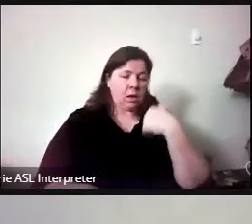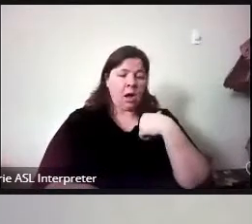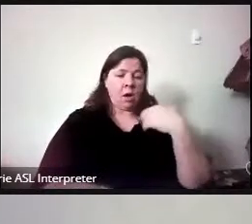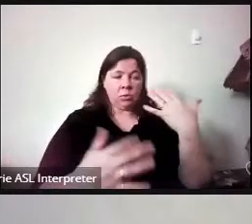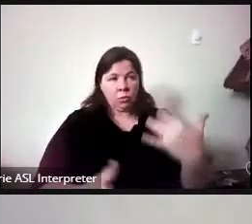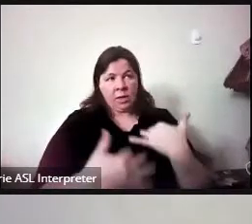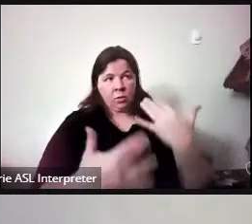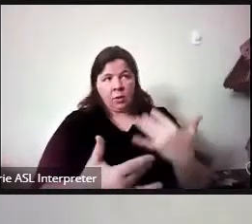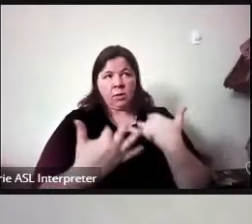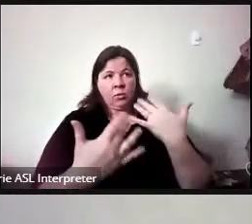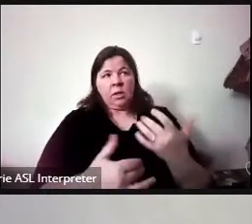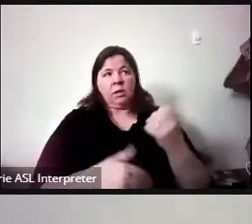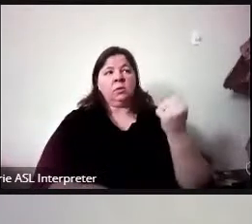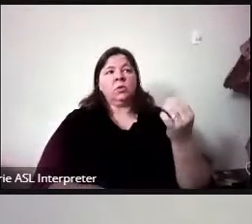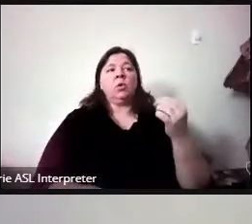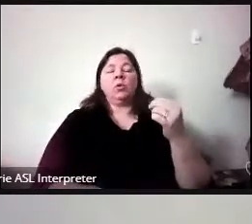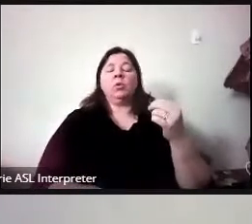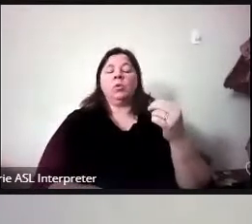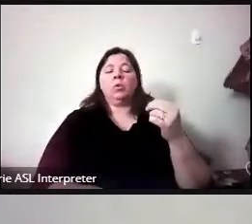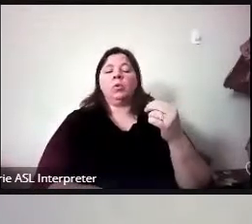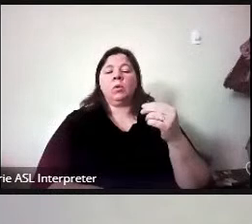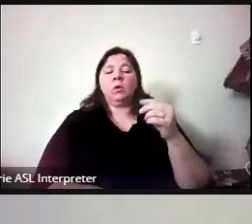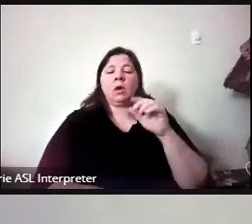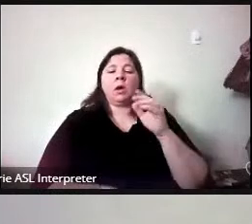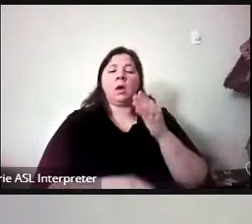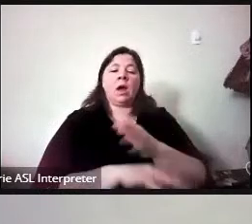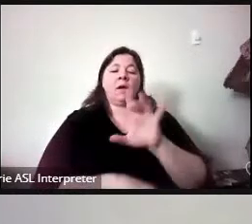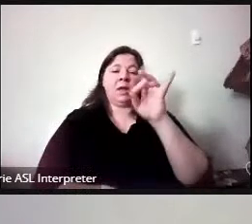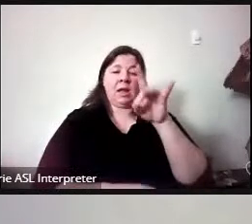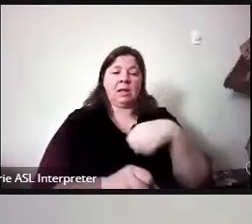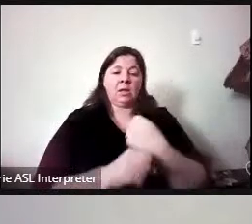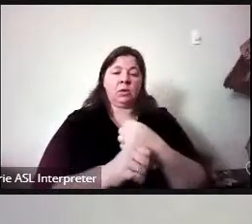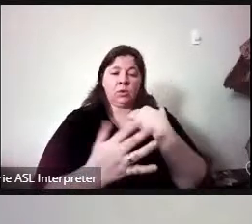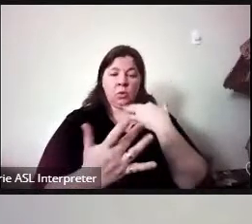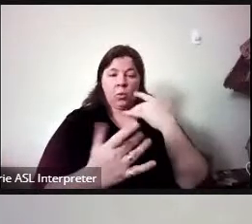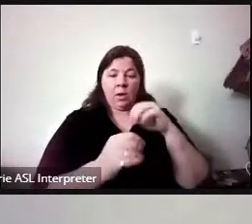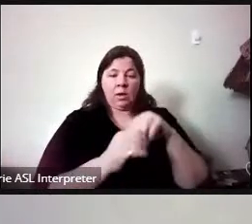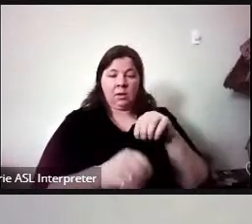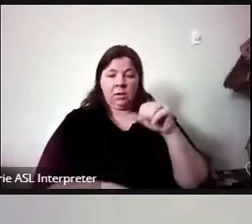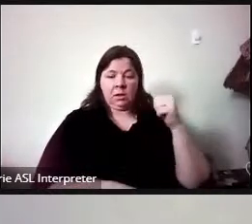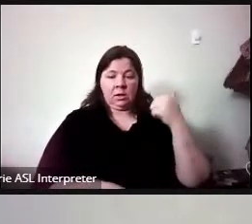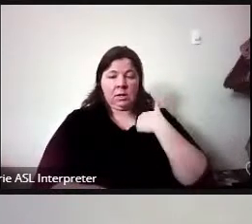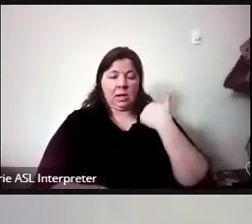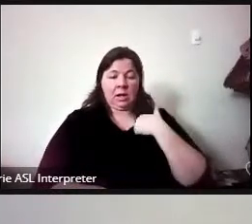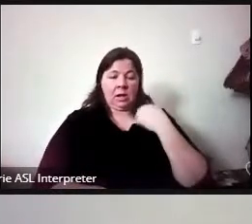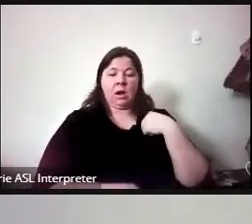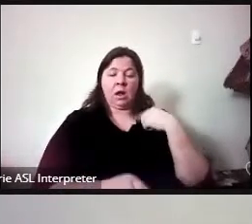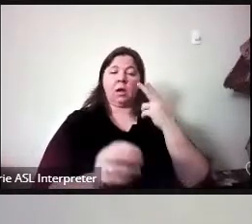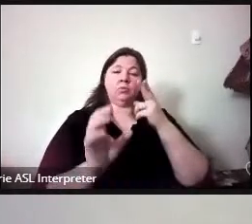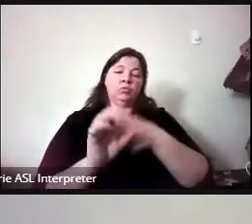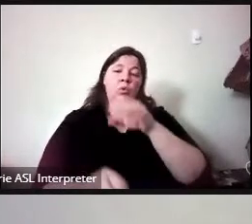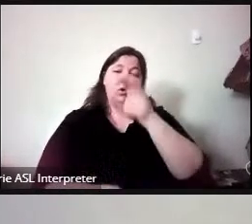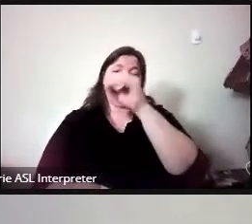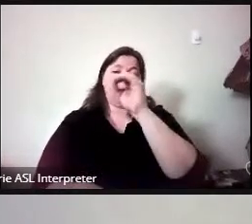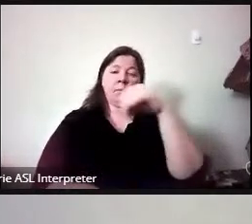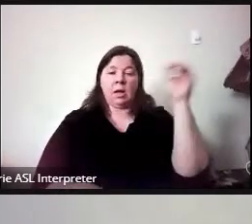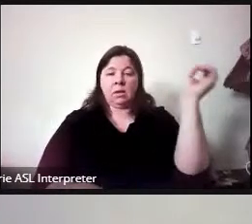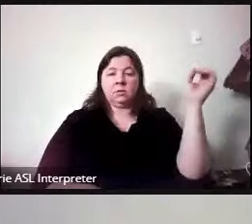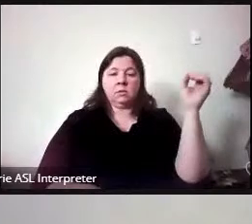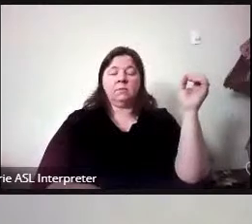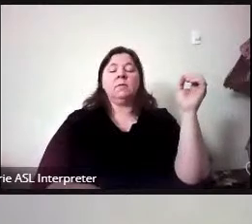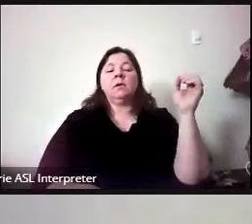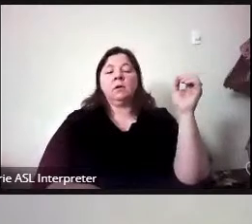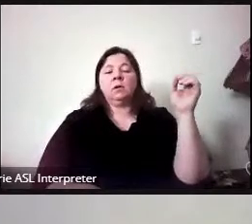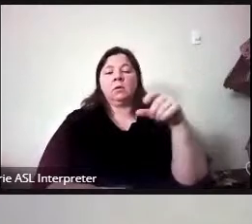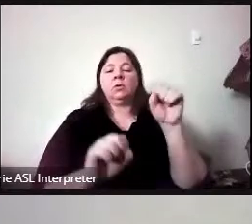waiting. So ultimately, after 8 years of wait in Canada, I got Onpassive, and now now